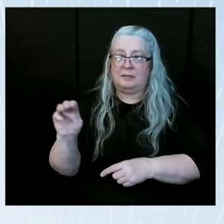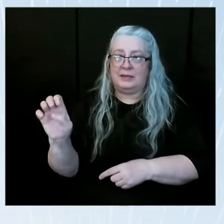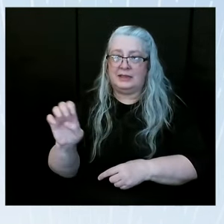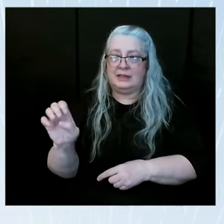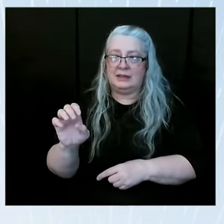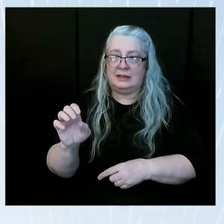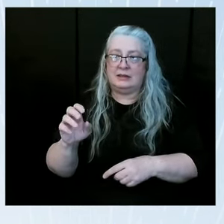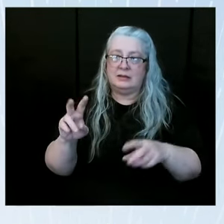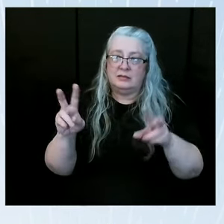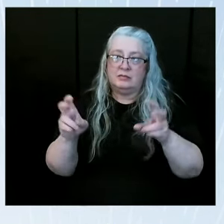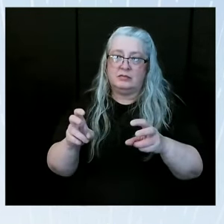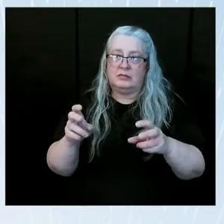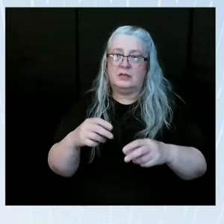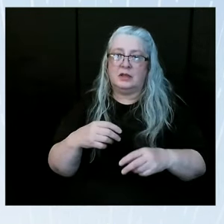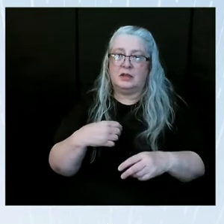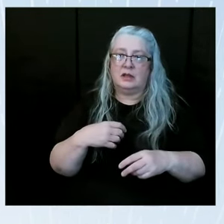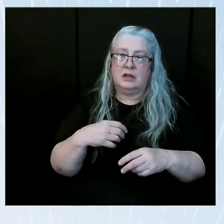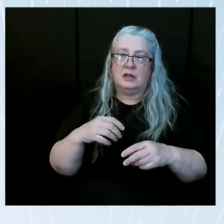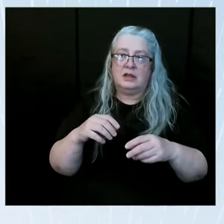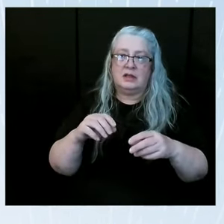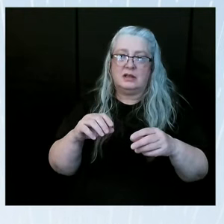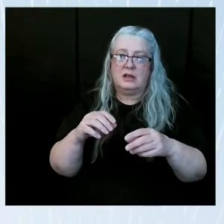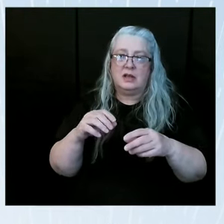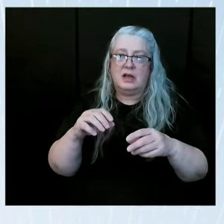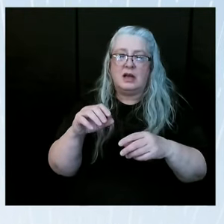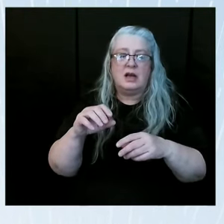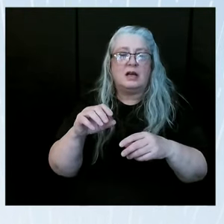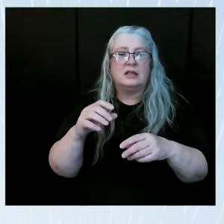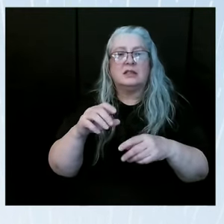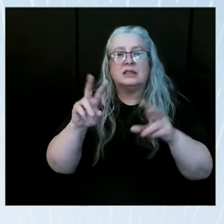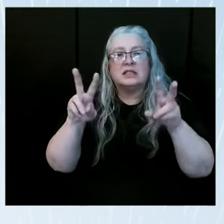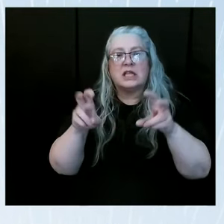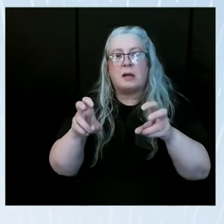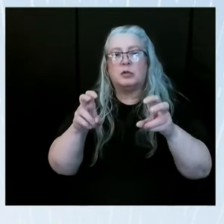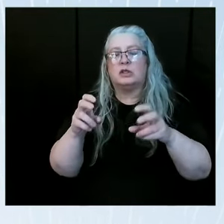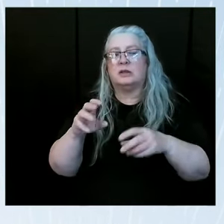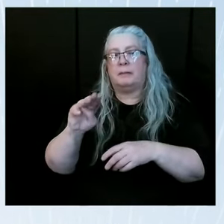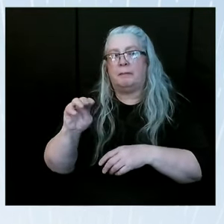enhancing our abilities to understand human trafficking trends,